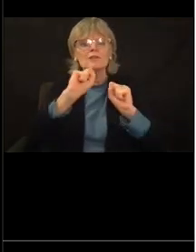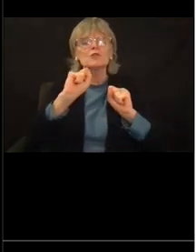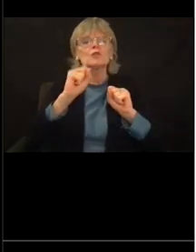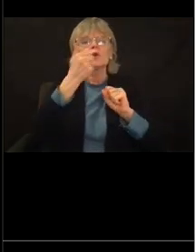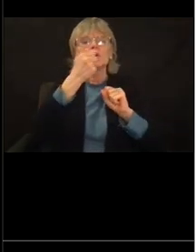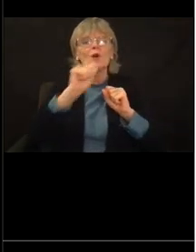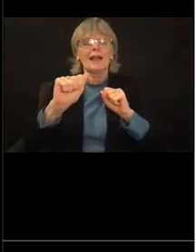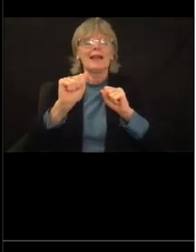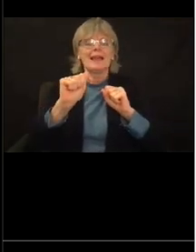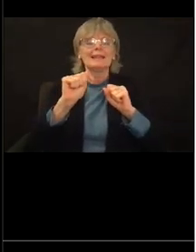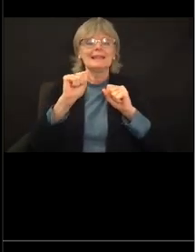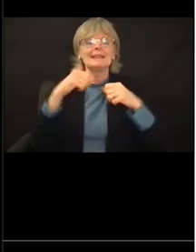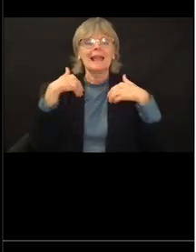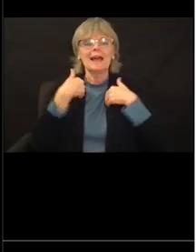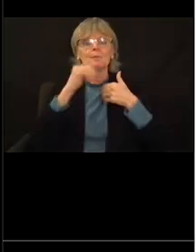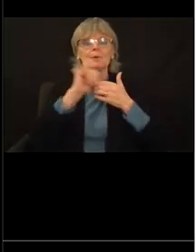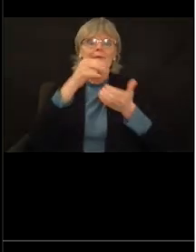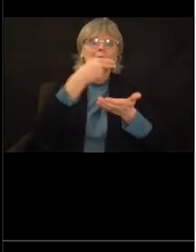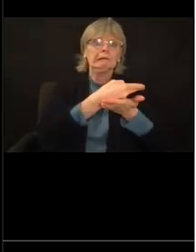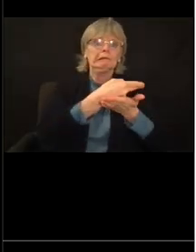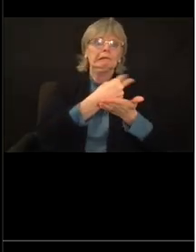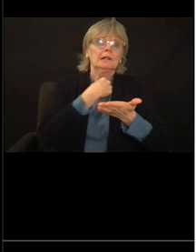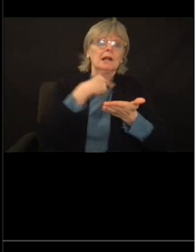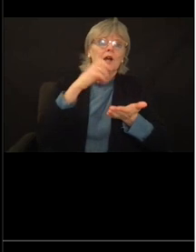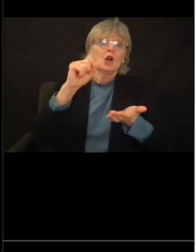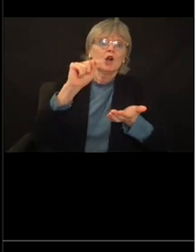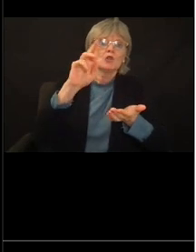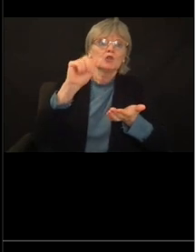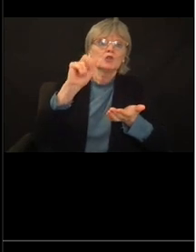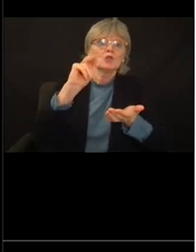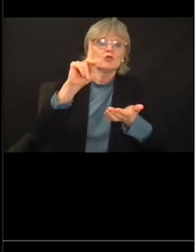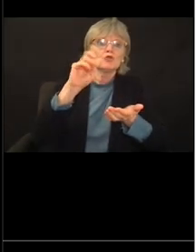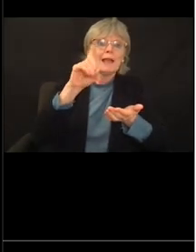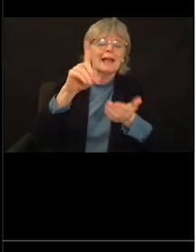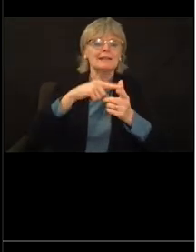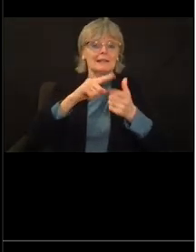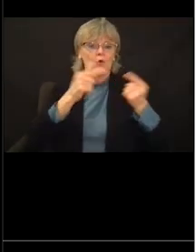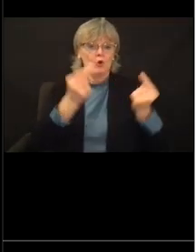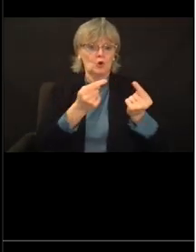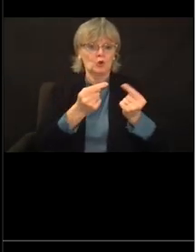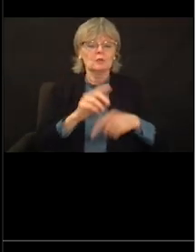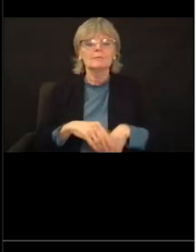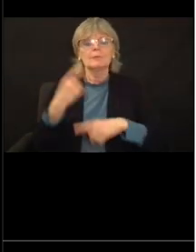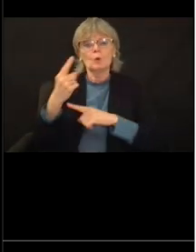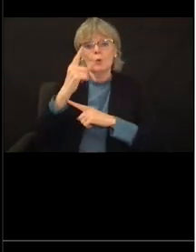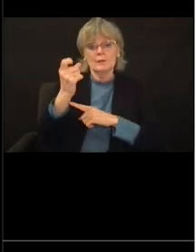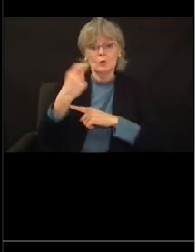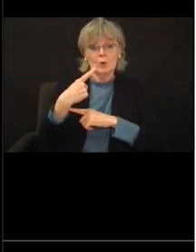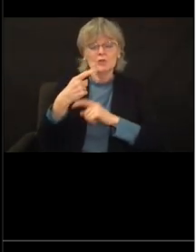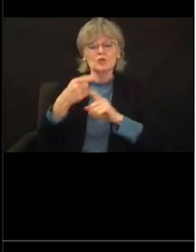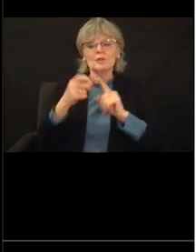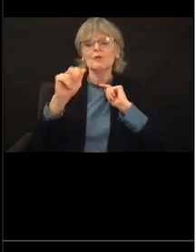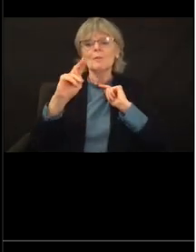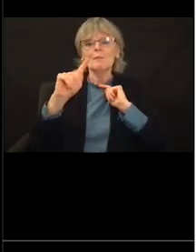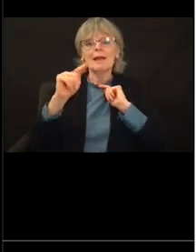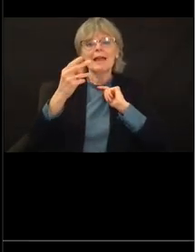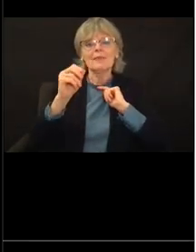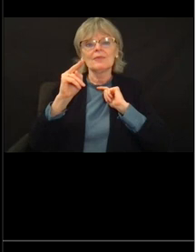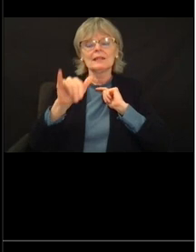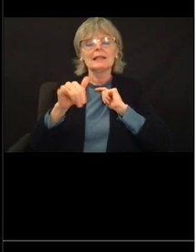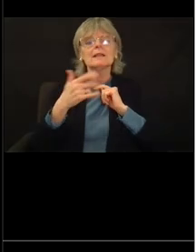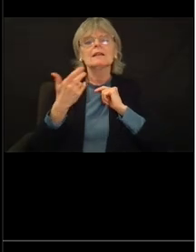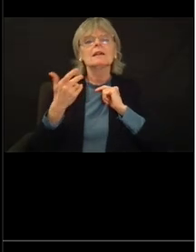those numbers on the website. Okay, so first question for you, Wendy, comes in from Anthony. What are baby monk